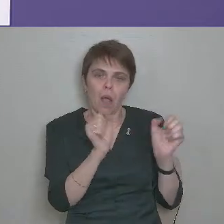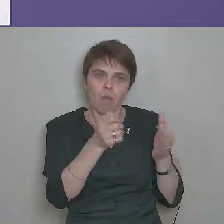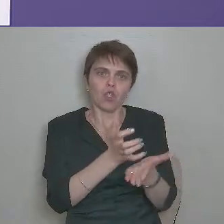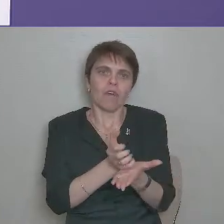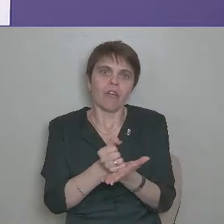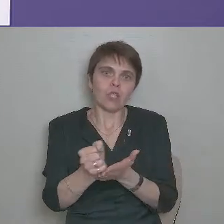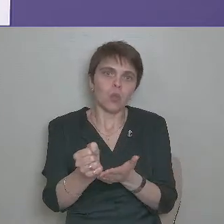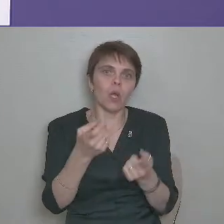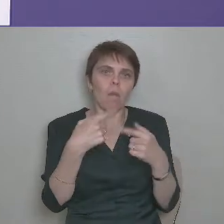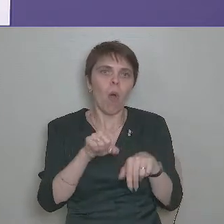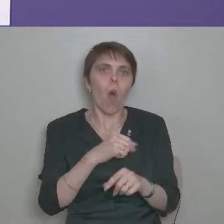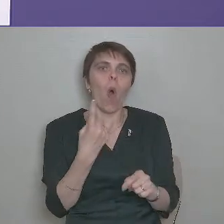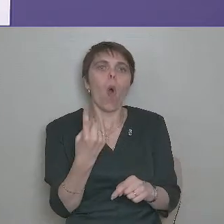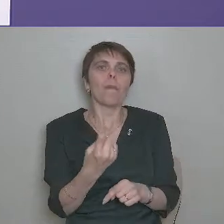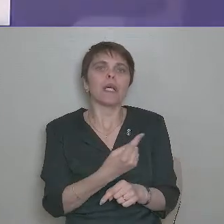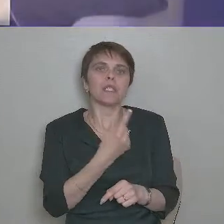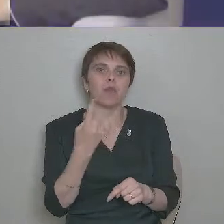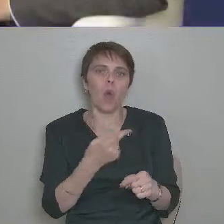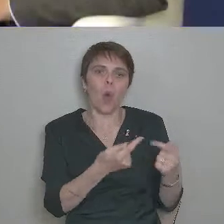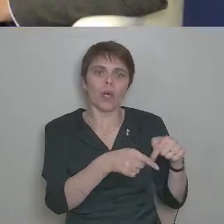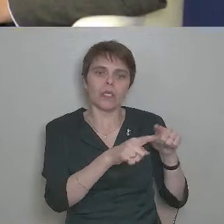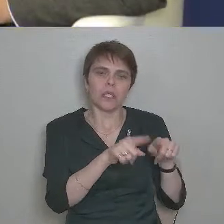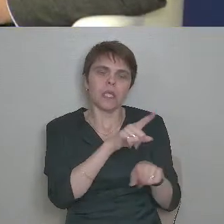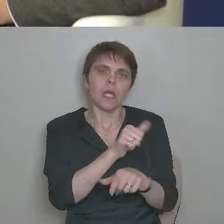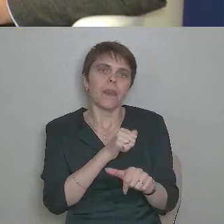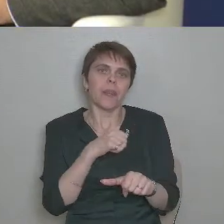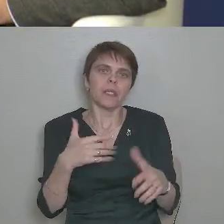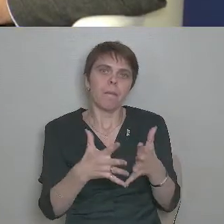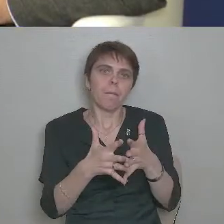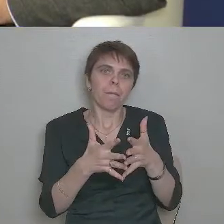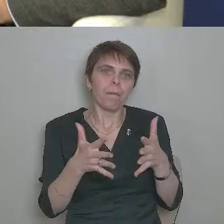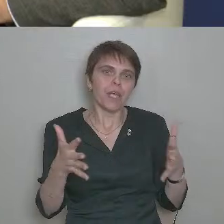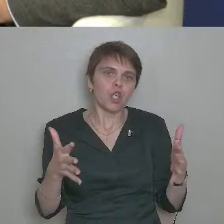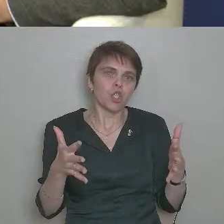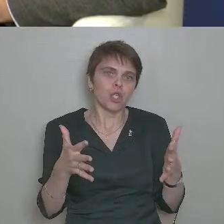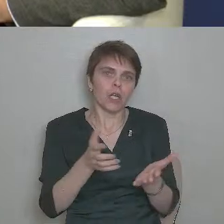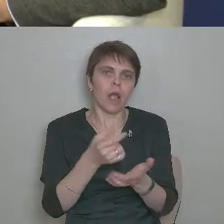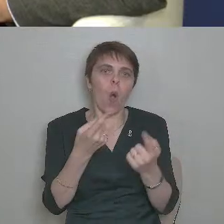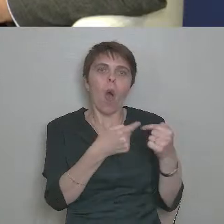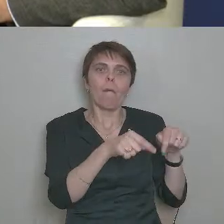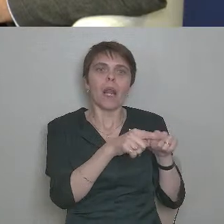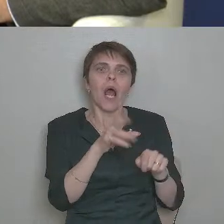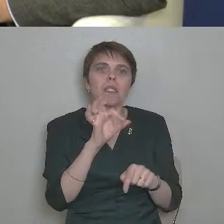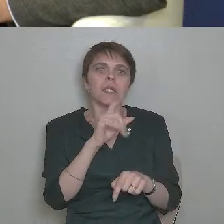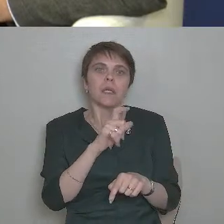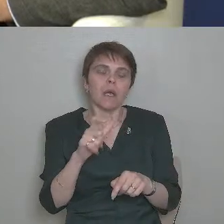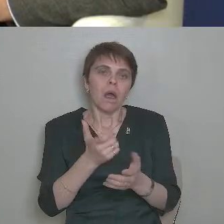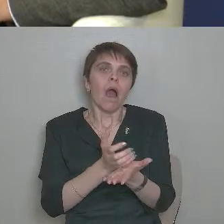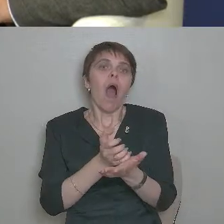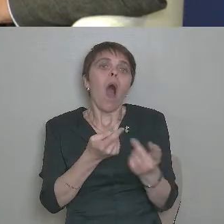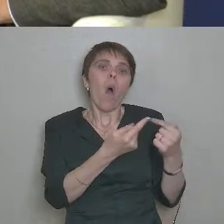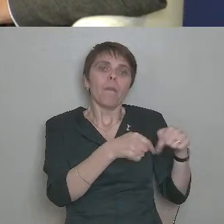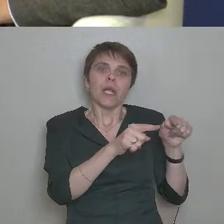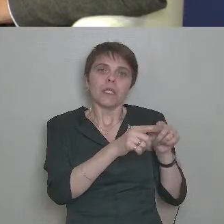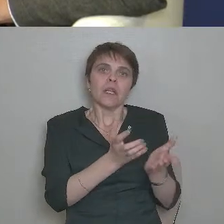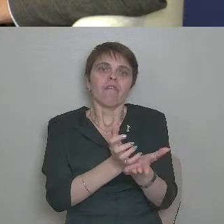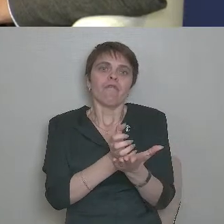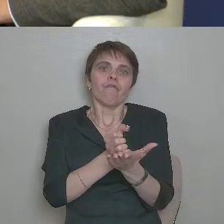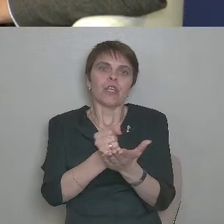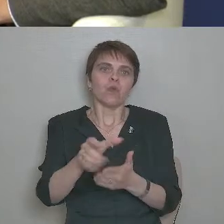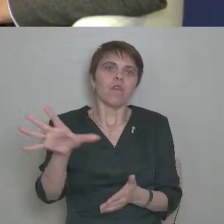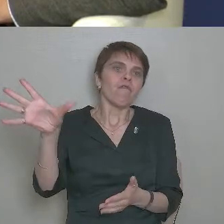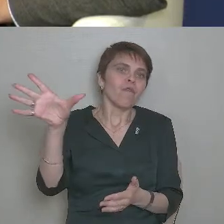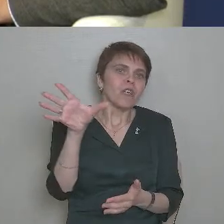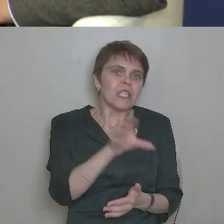to participate in the elections, or can they do it at the level of the oblast organizations? Where the oblast organization of the